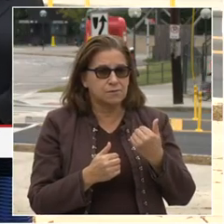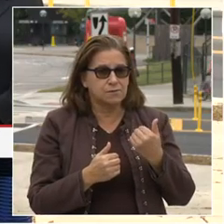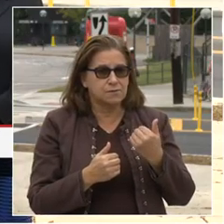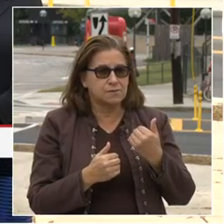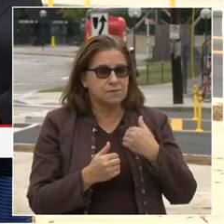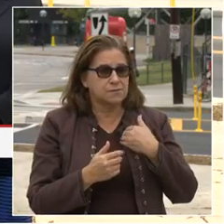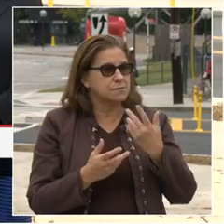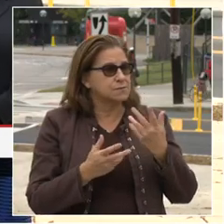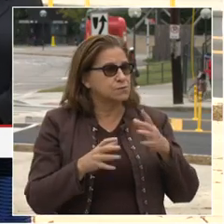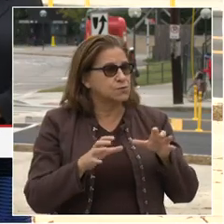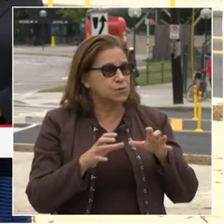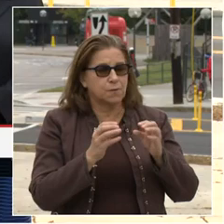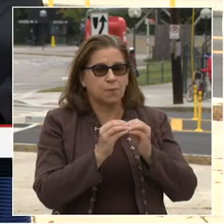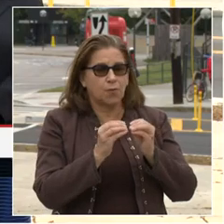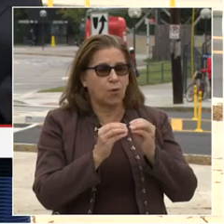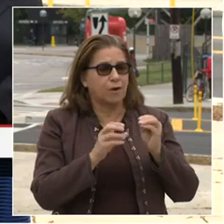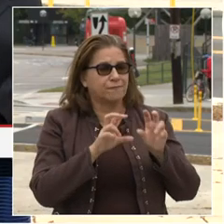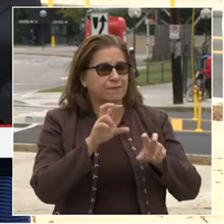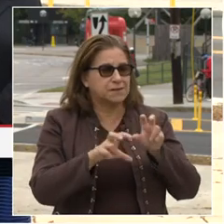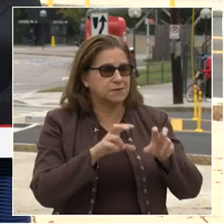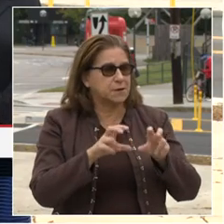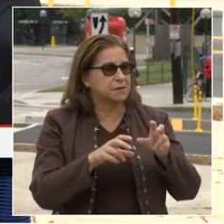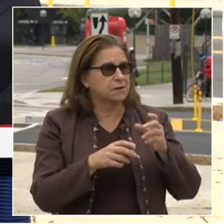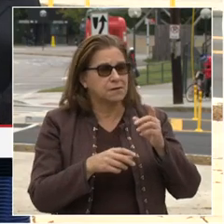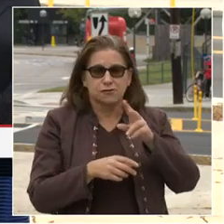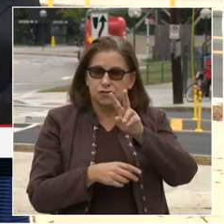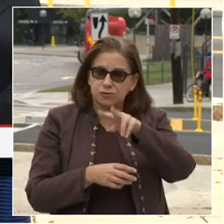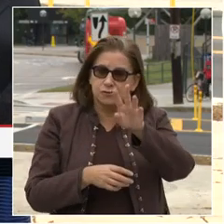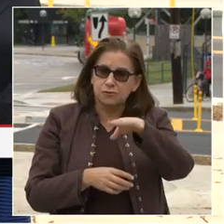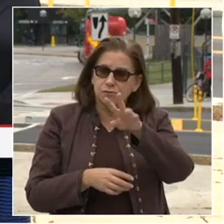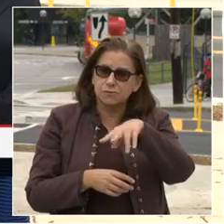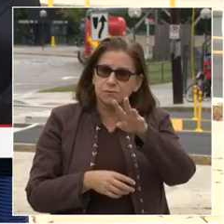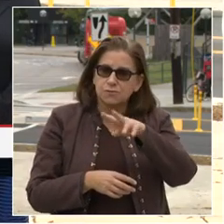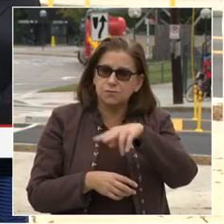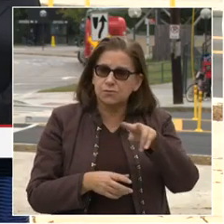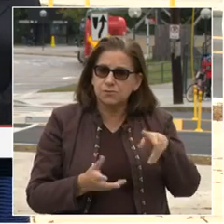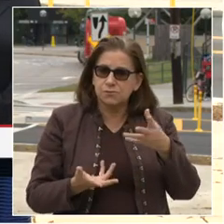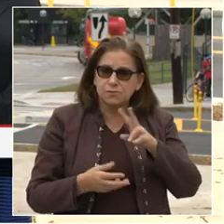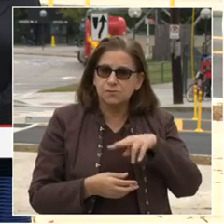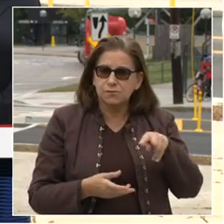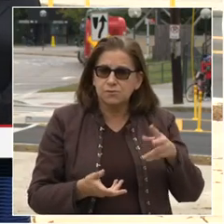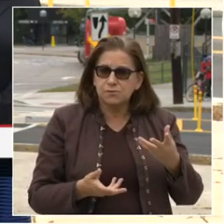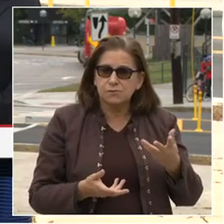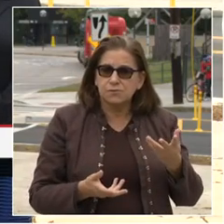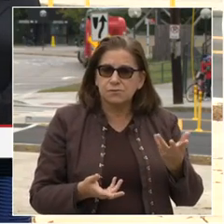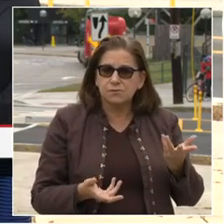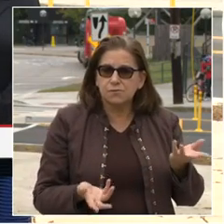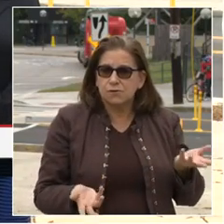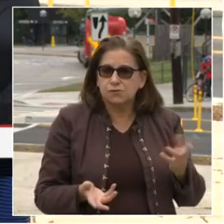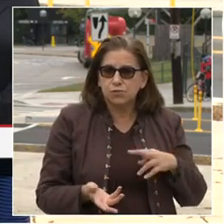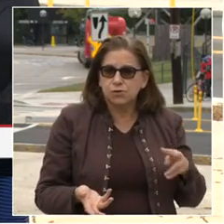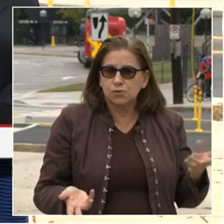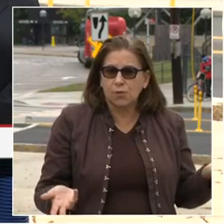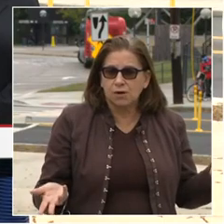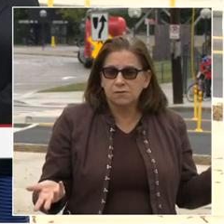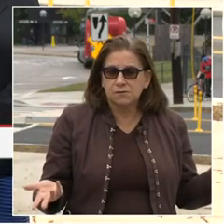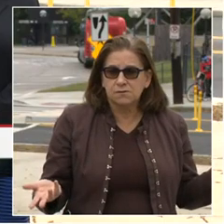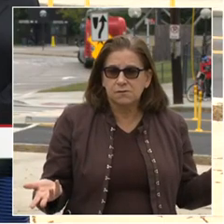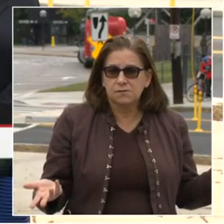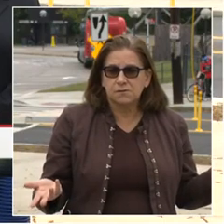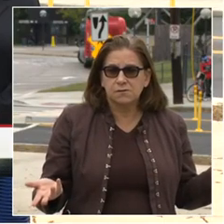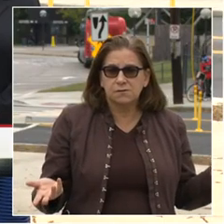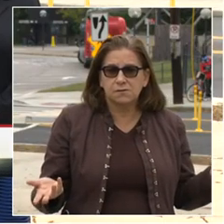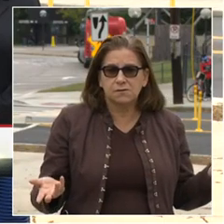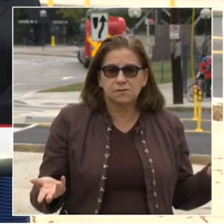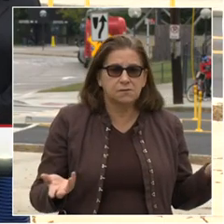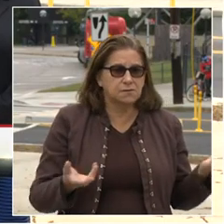able to do that, not only to speed it up but to make it bigger. So we are very focused on that. We've had very